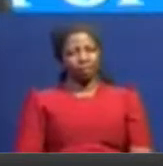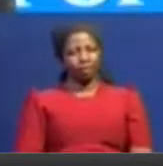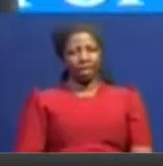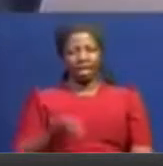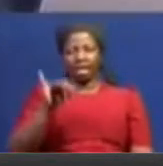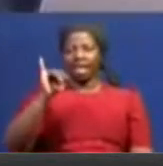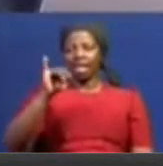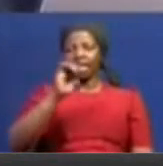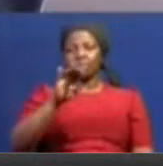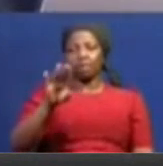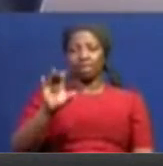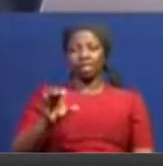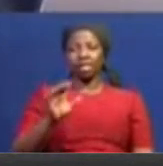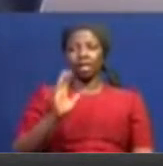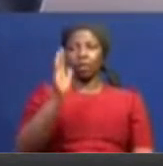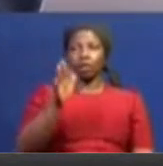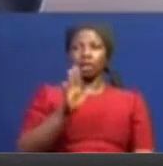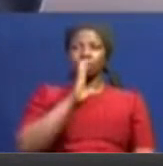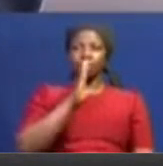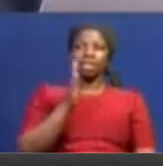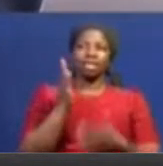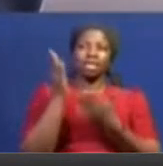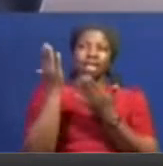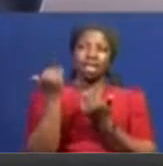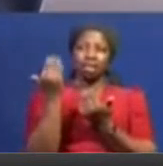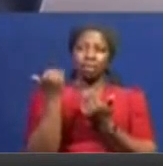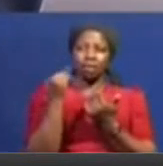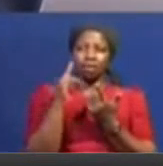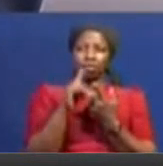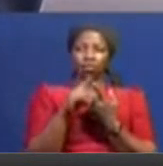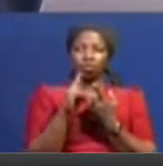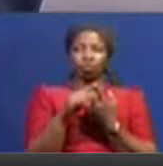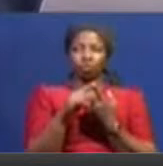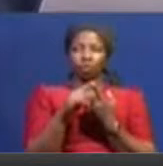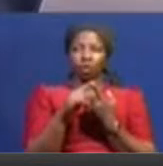be expected to actually